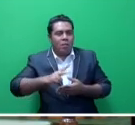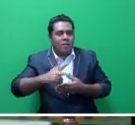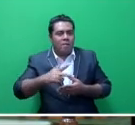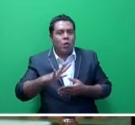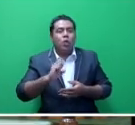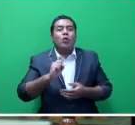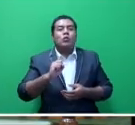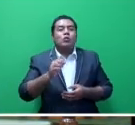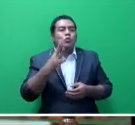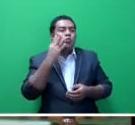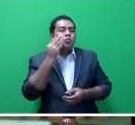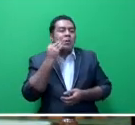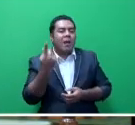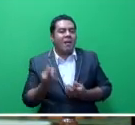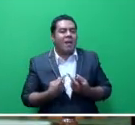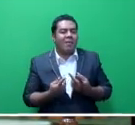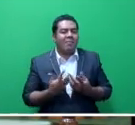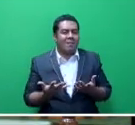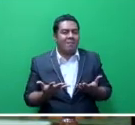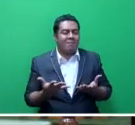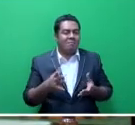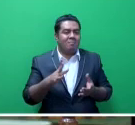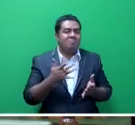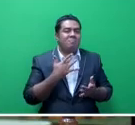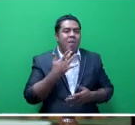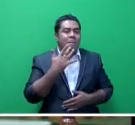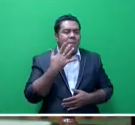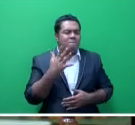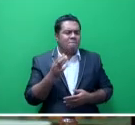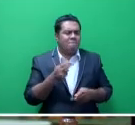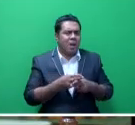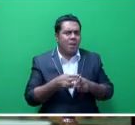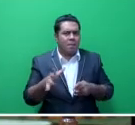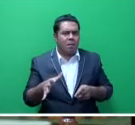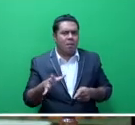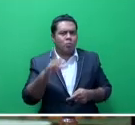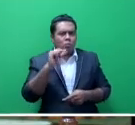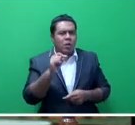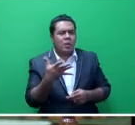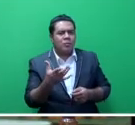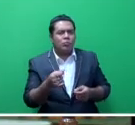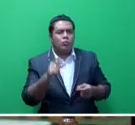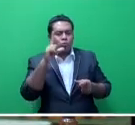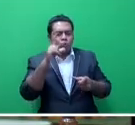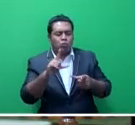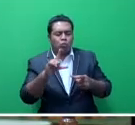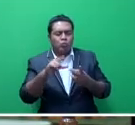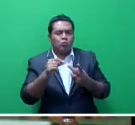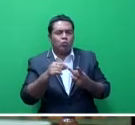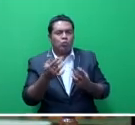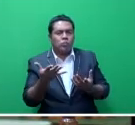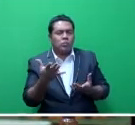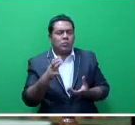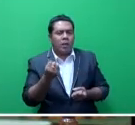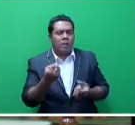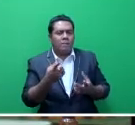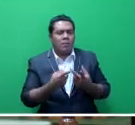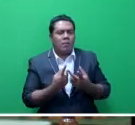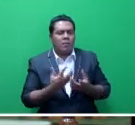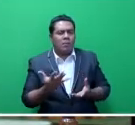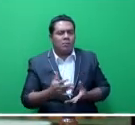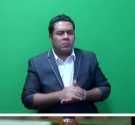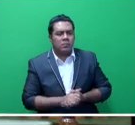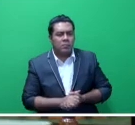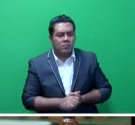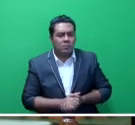agriculture farmers, also other agriculture farmers, so our farmers can choose and get into high yield and more productive ventures. Mr.